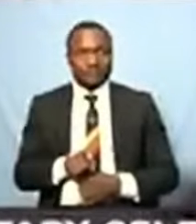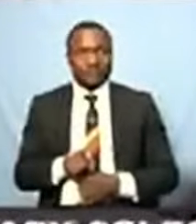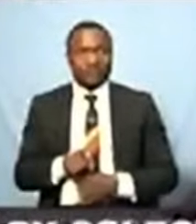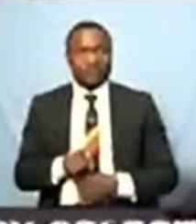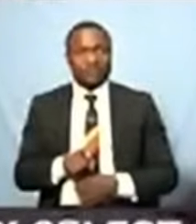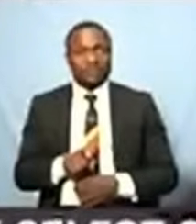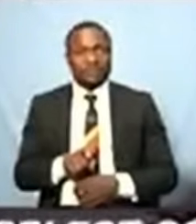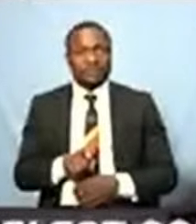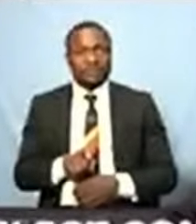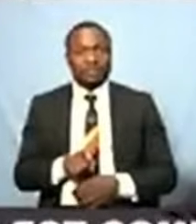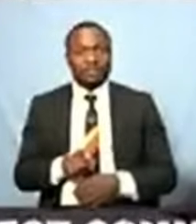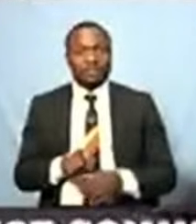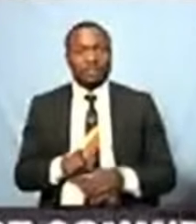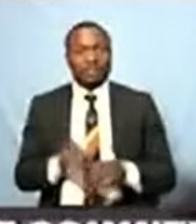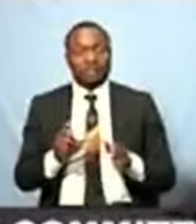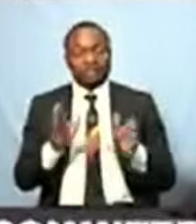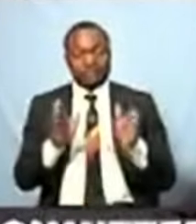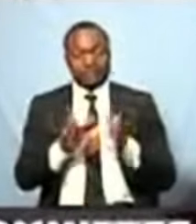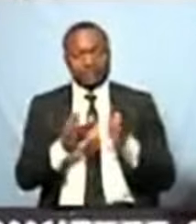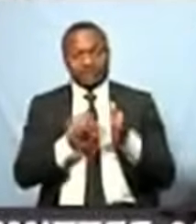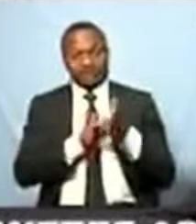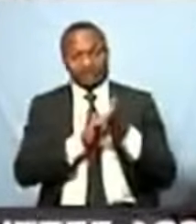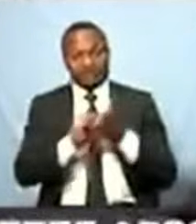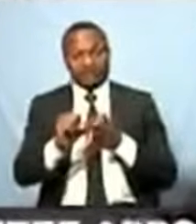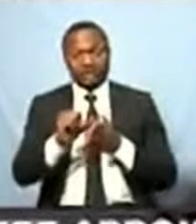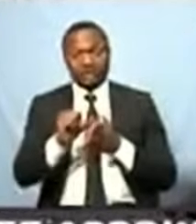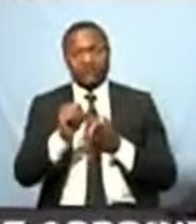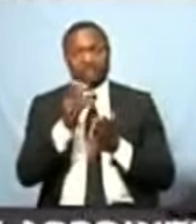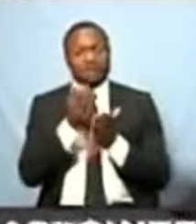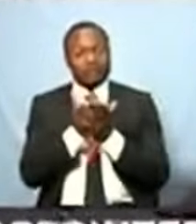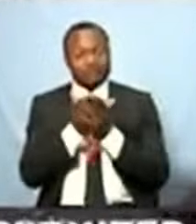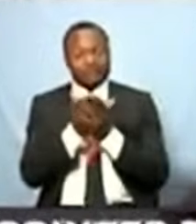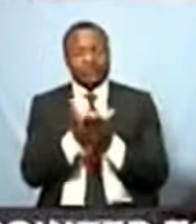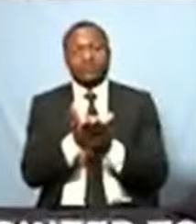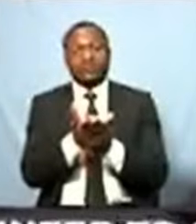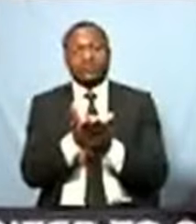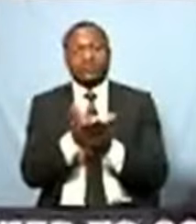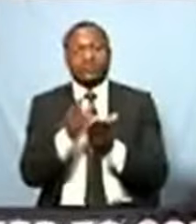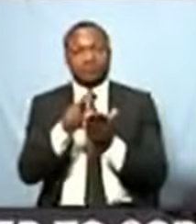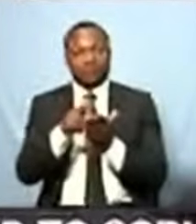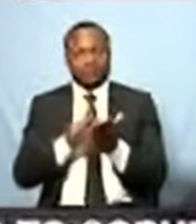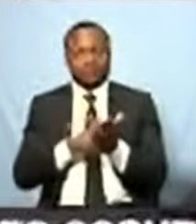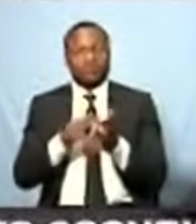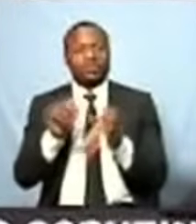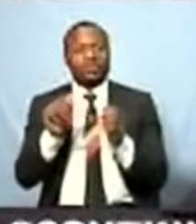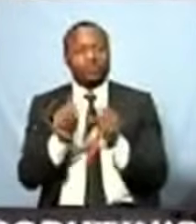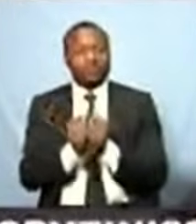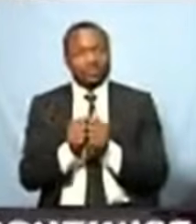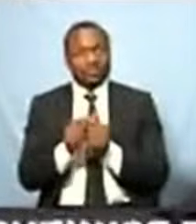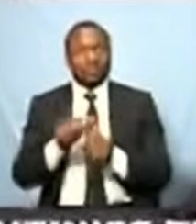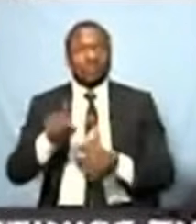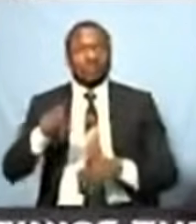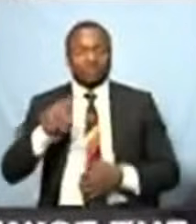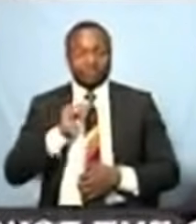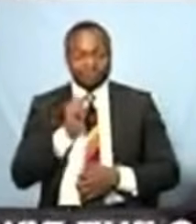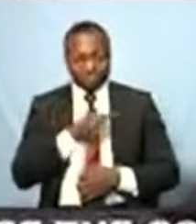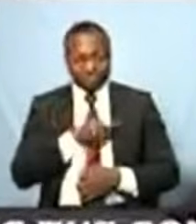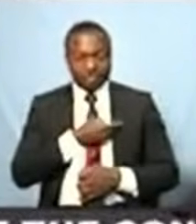even under a sentence, preamble my submission with the need for us